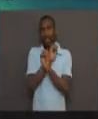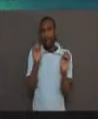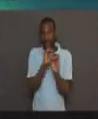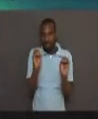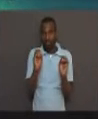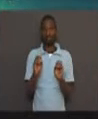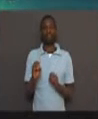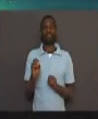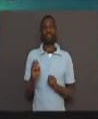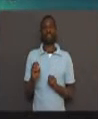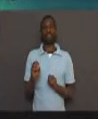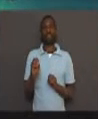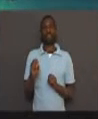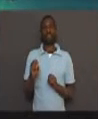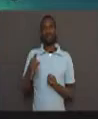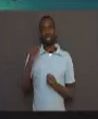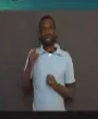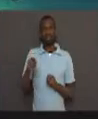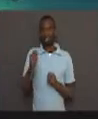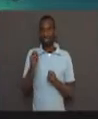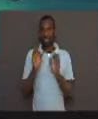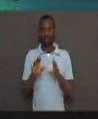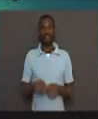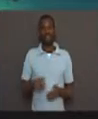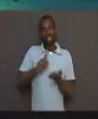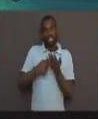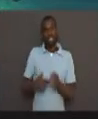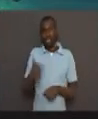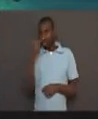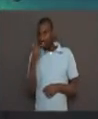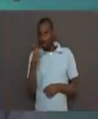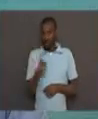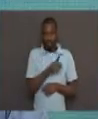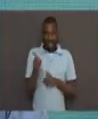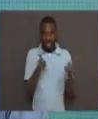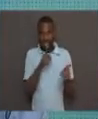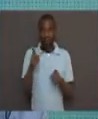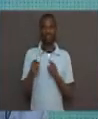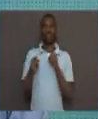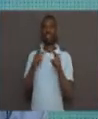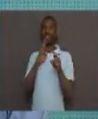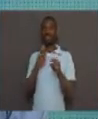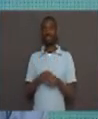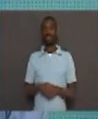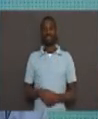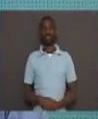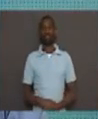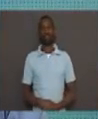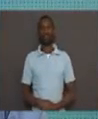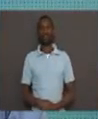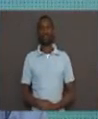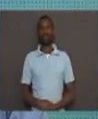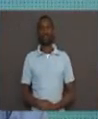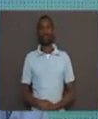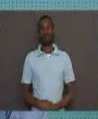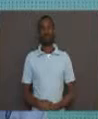the least ionizing of the 3 emissions. Of the 3